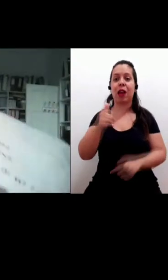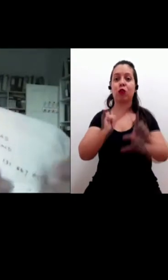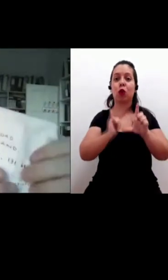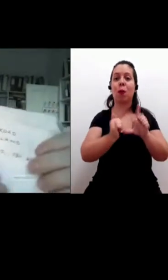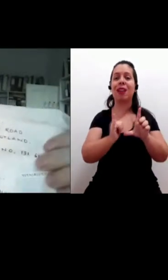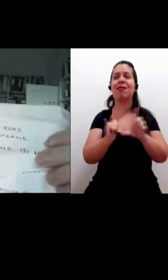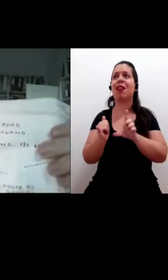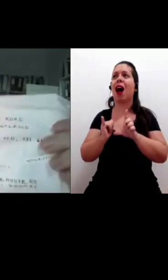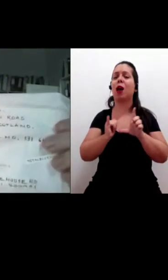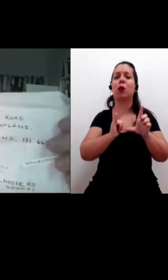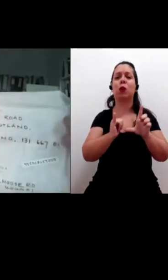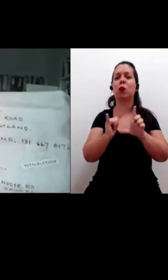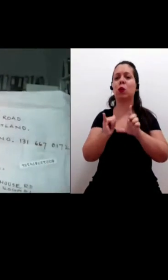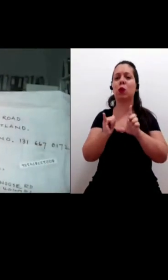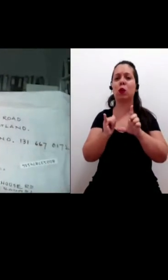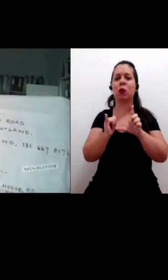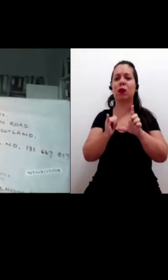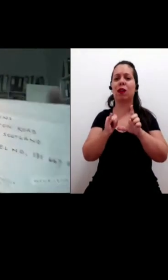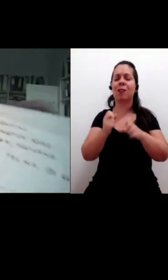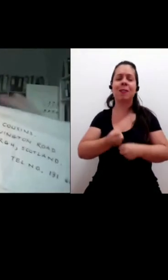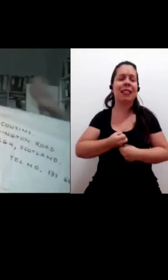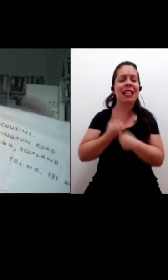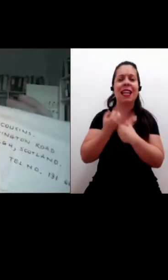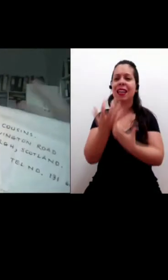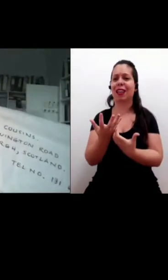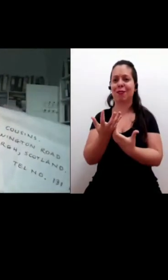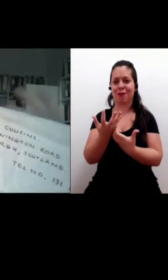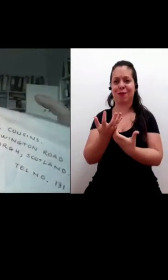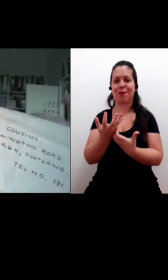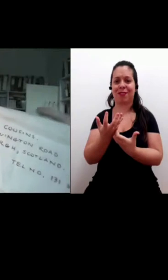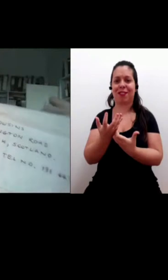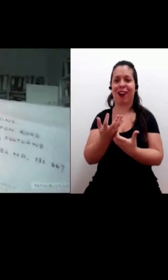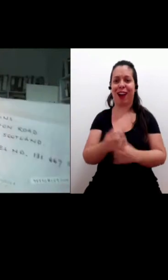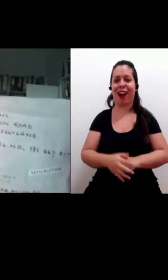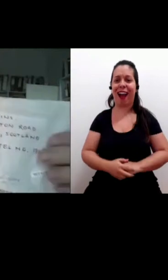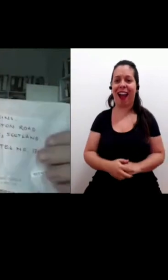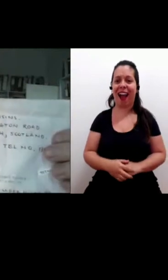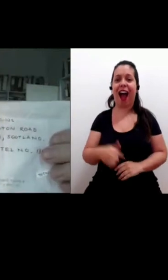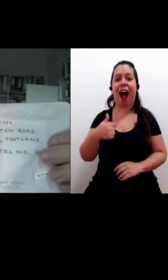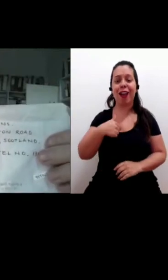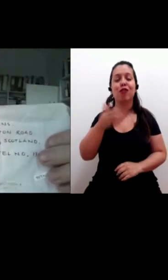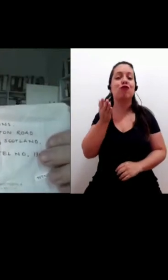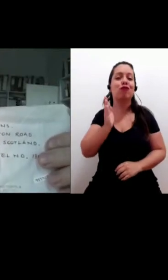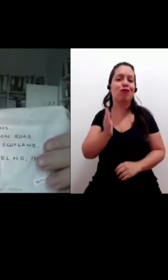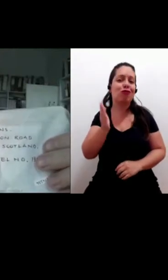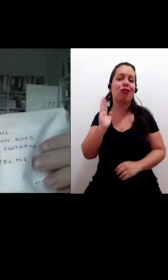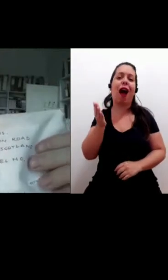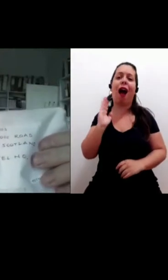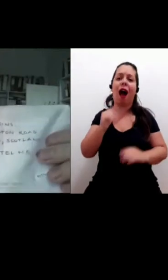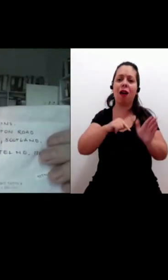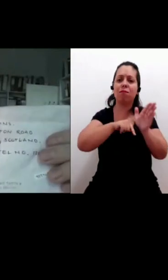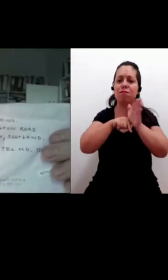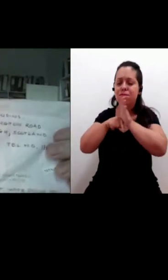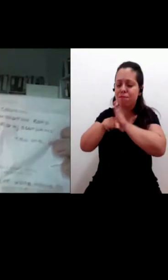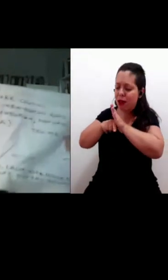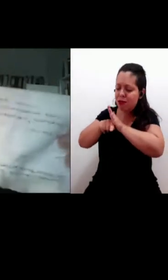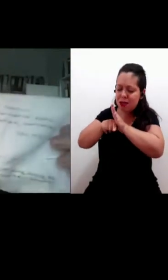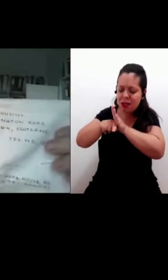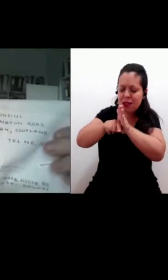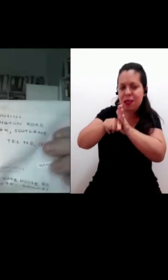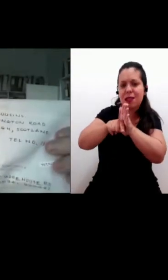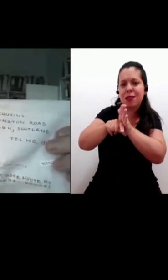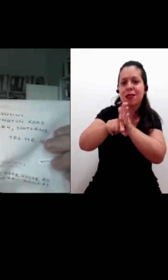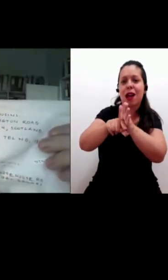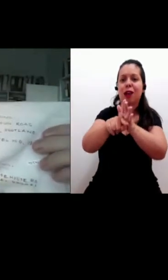baroque documentary. And so I was already on a kind of journey of discovery about documentary. This